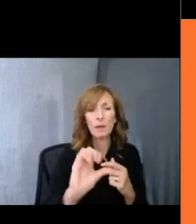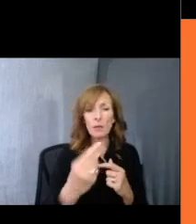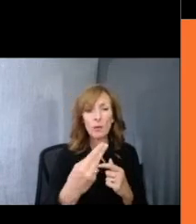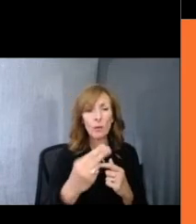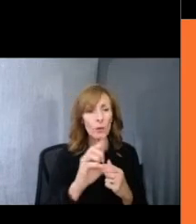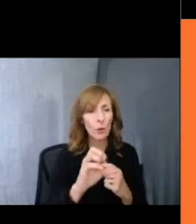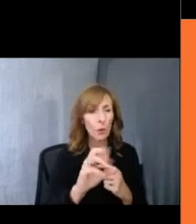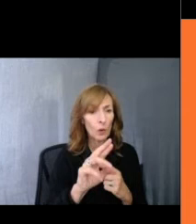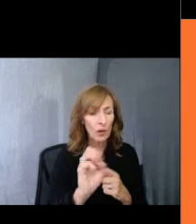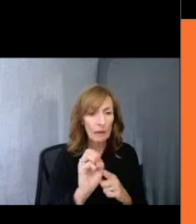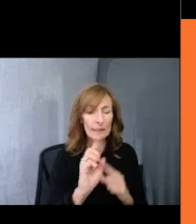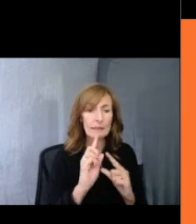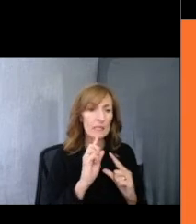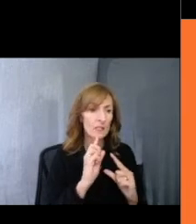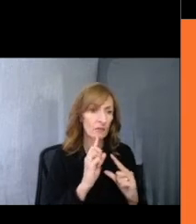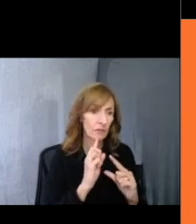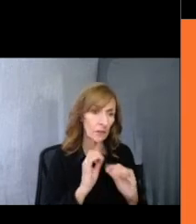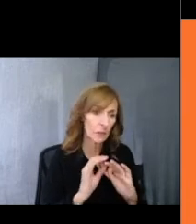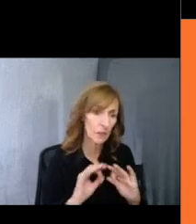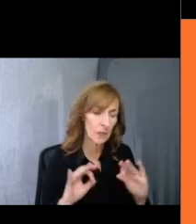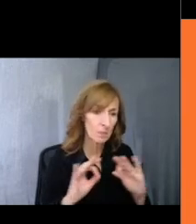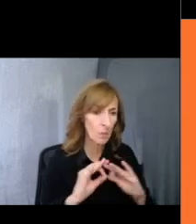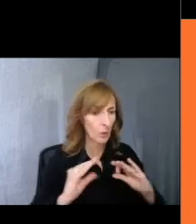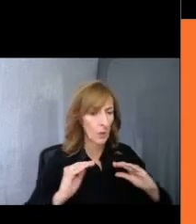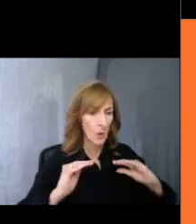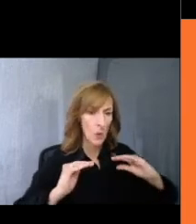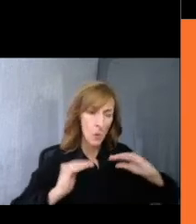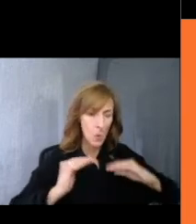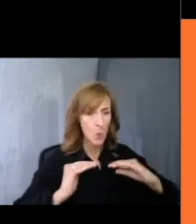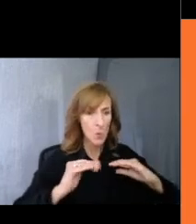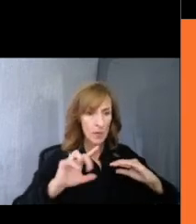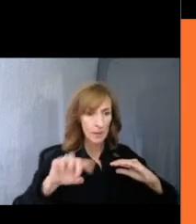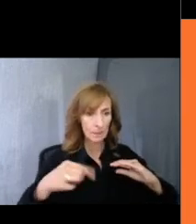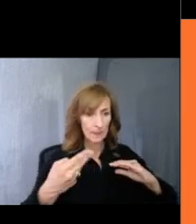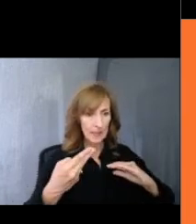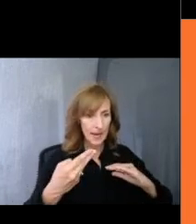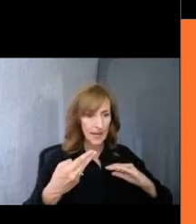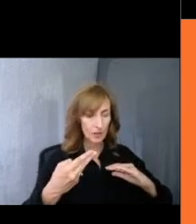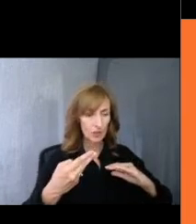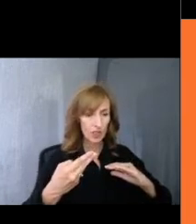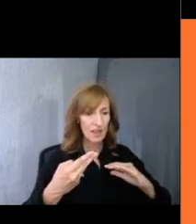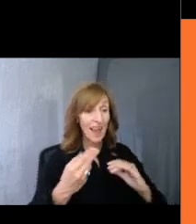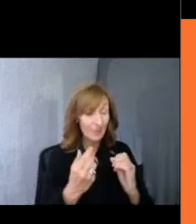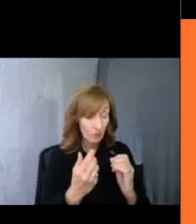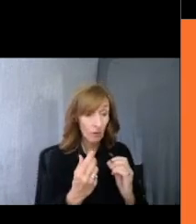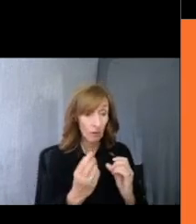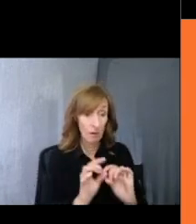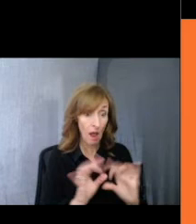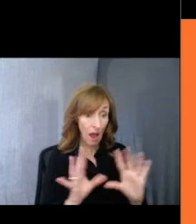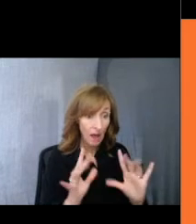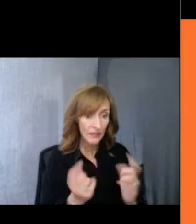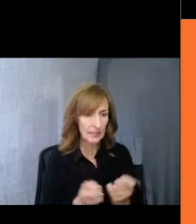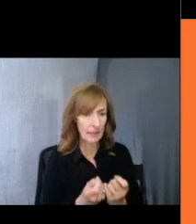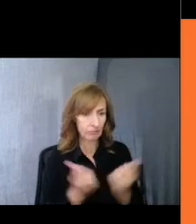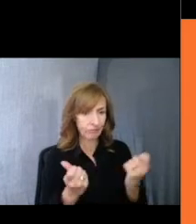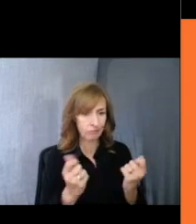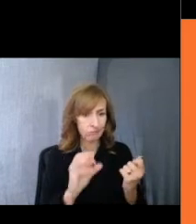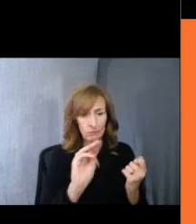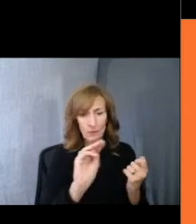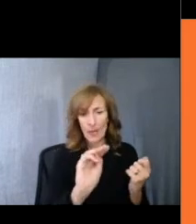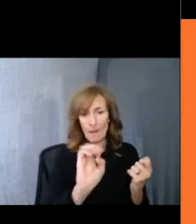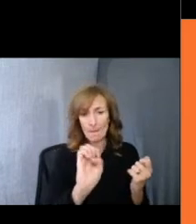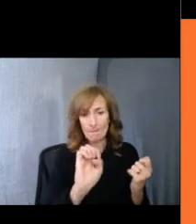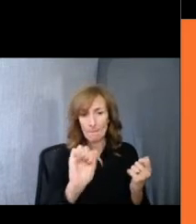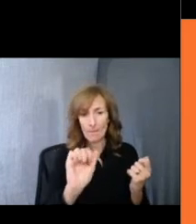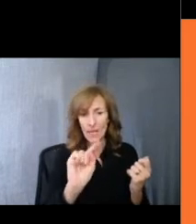in regulating pH. They obviously eliminate metabolic waste. And it is normal in our